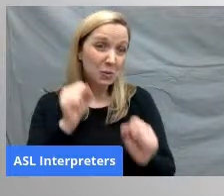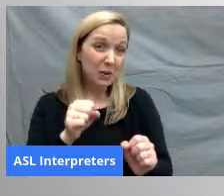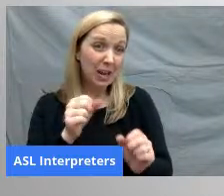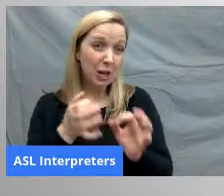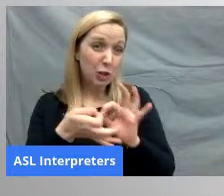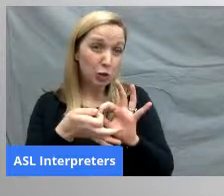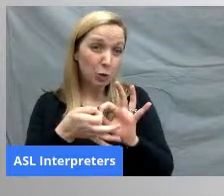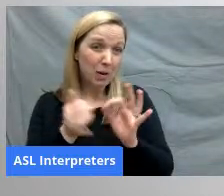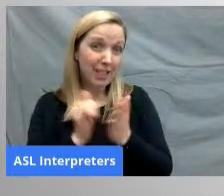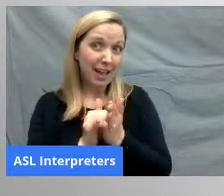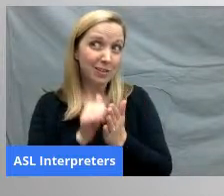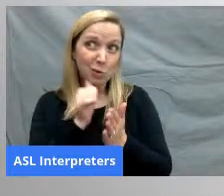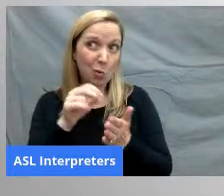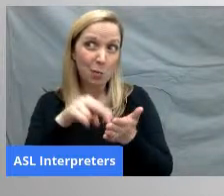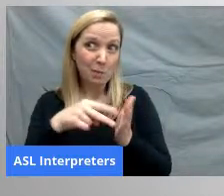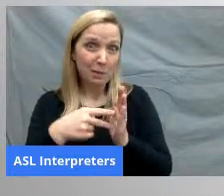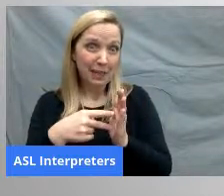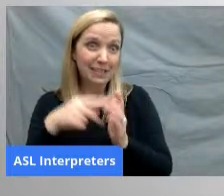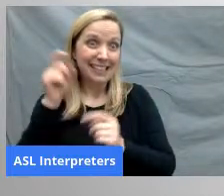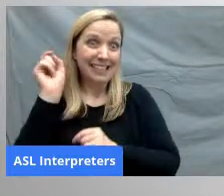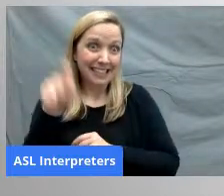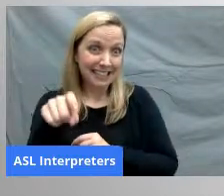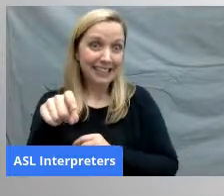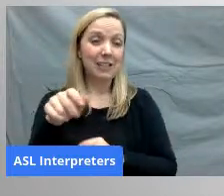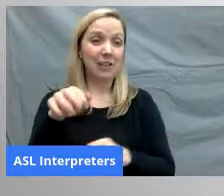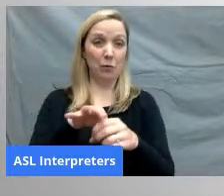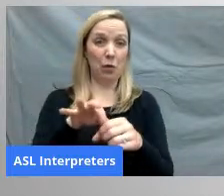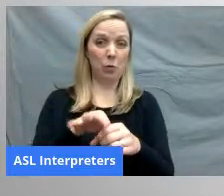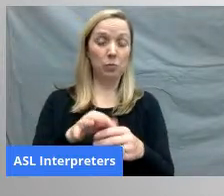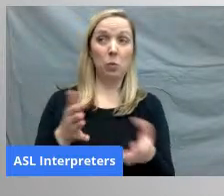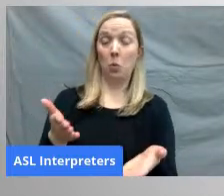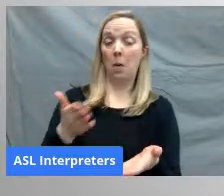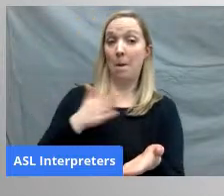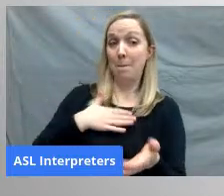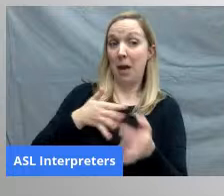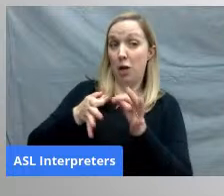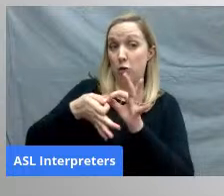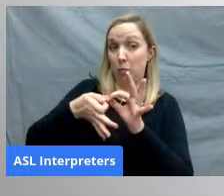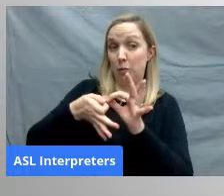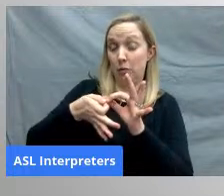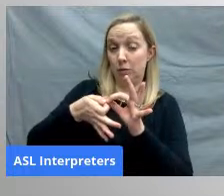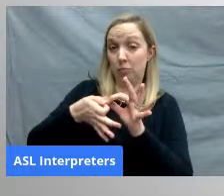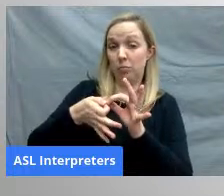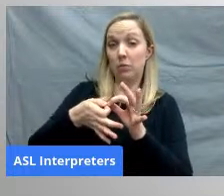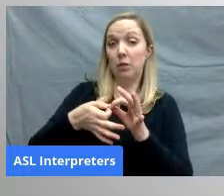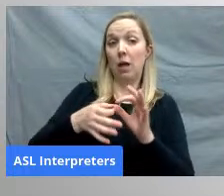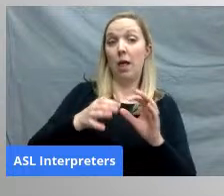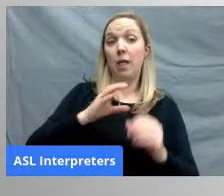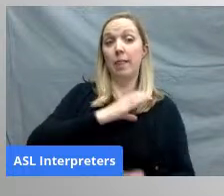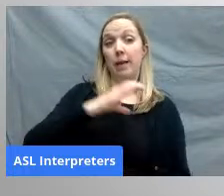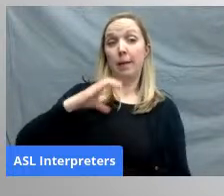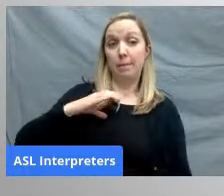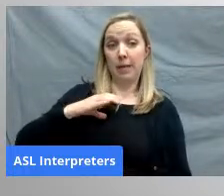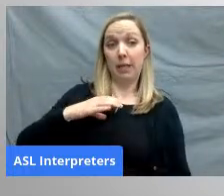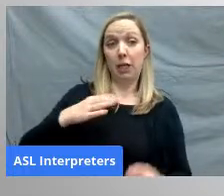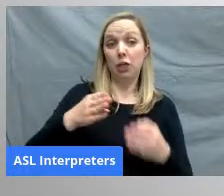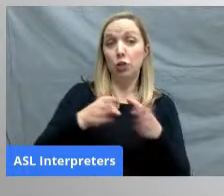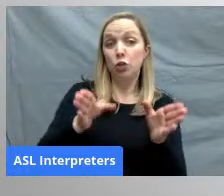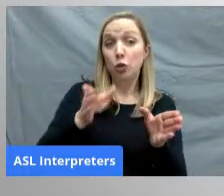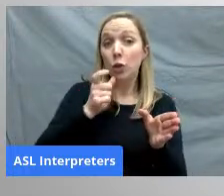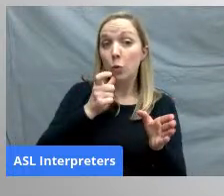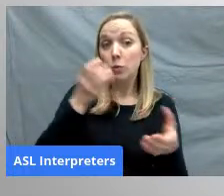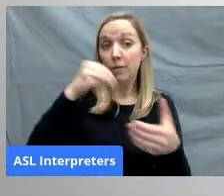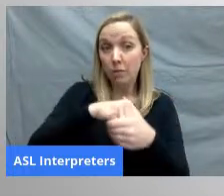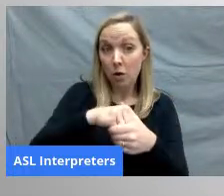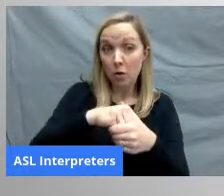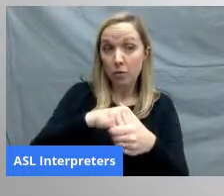Okay. And so what I interpret that as is the general committee makeup is simply we decide that. And then once those committees